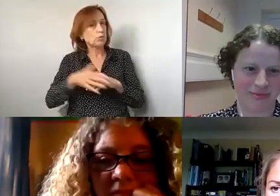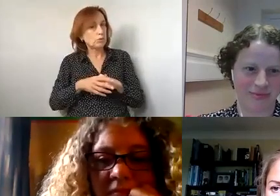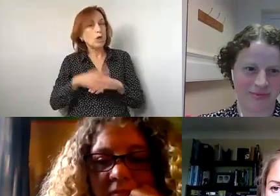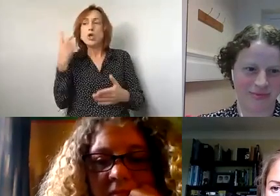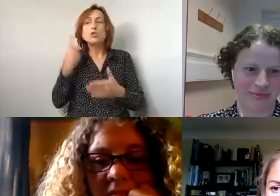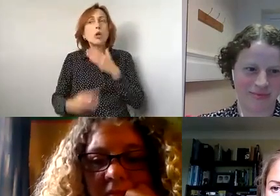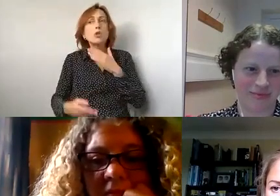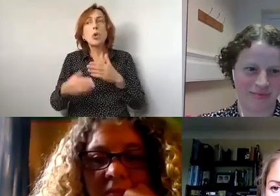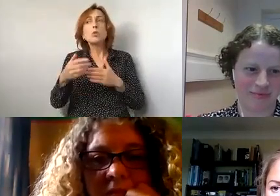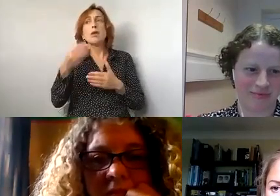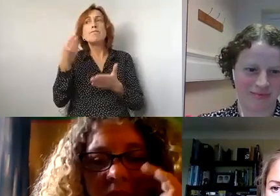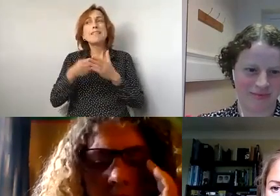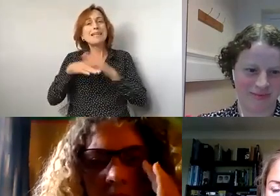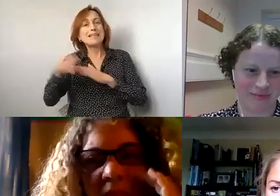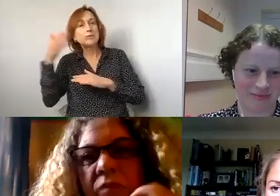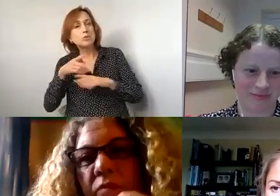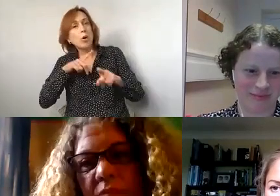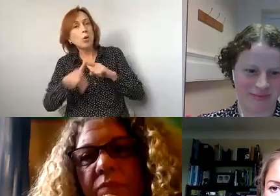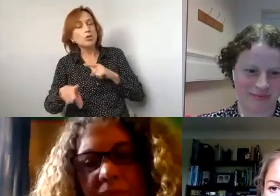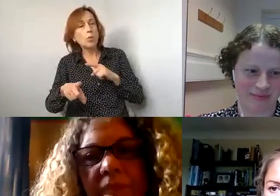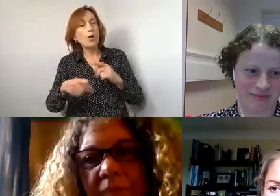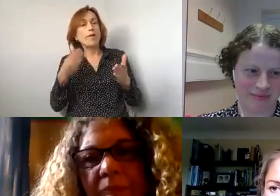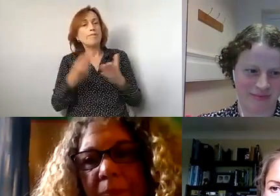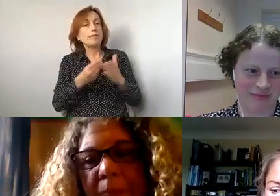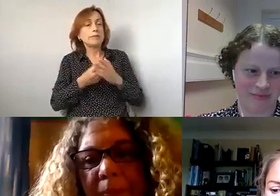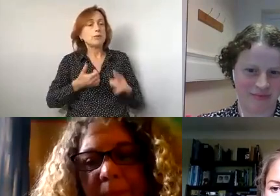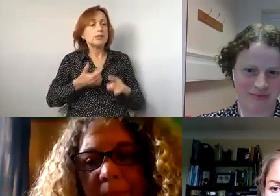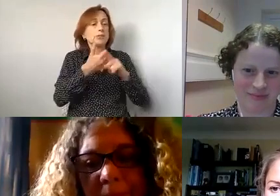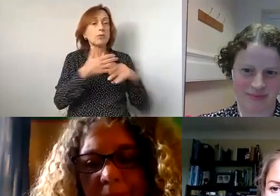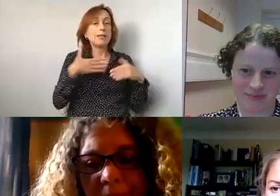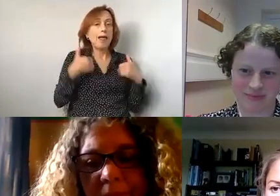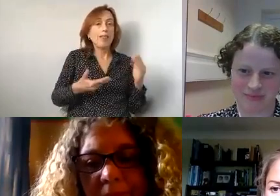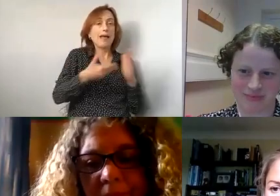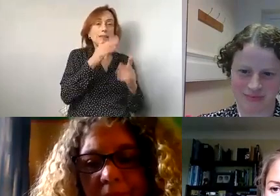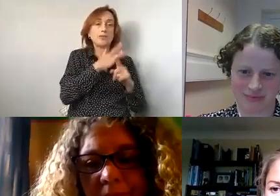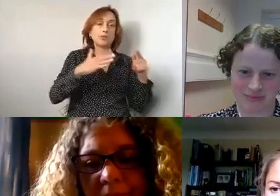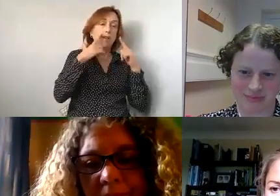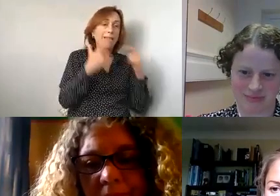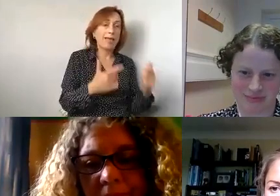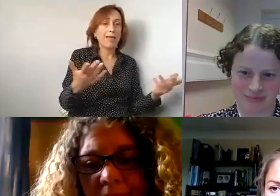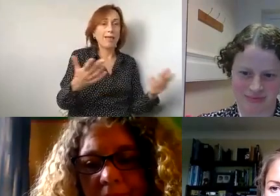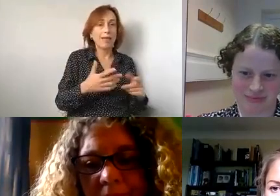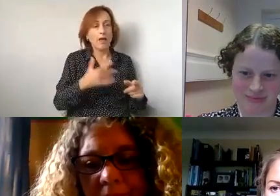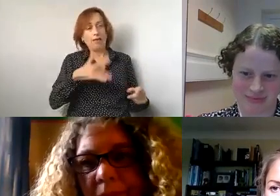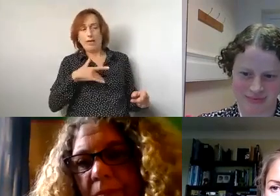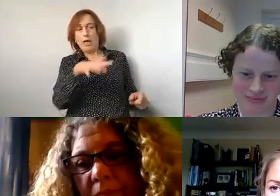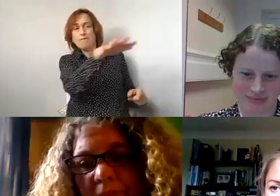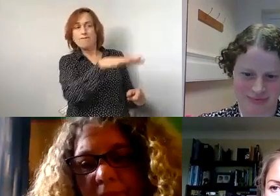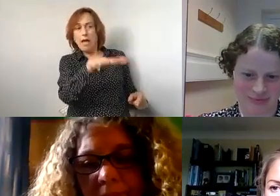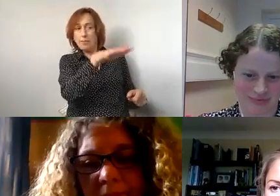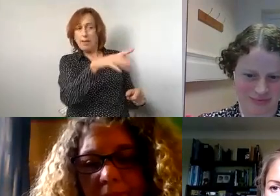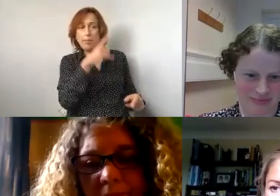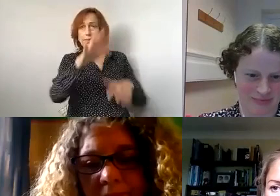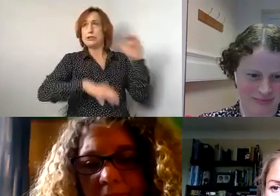going forward, but funding and supporting health and social care as well. I think particularly at the moment when families have been struggling without the support they need